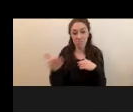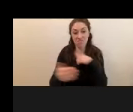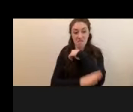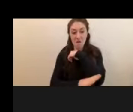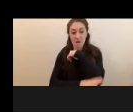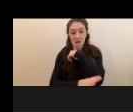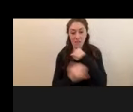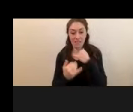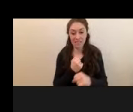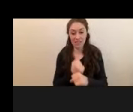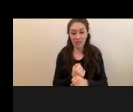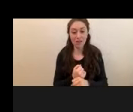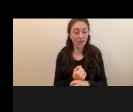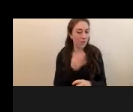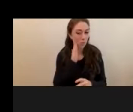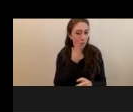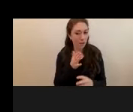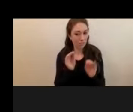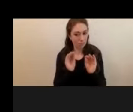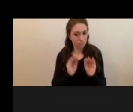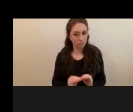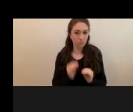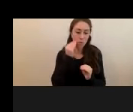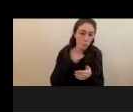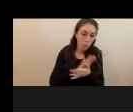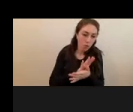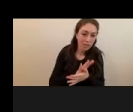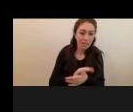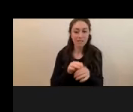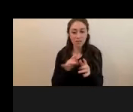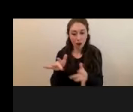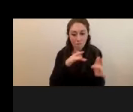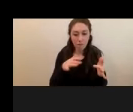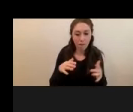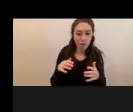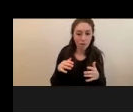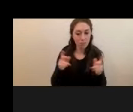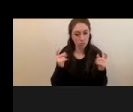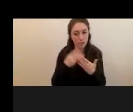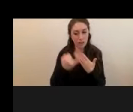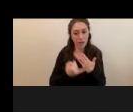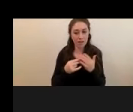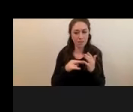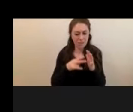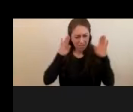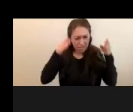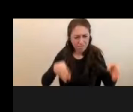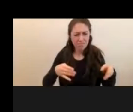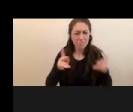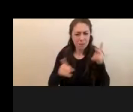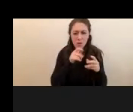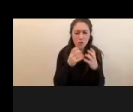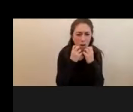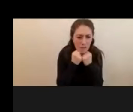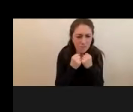those home movies in a traveling film program and garner more interest and support around the community-led archive and engage more